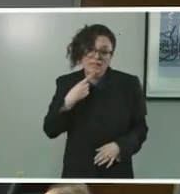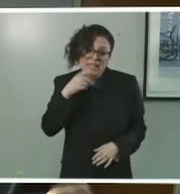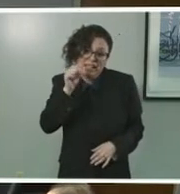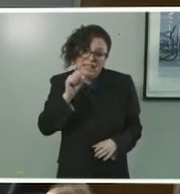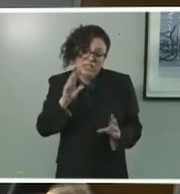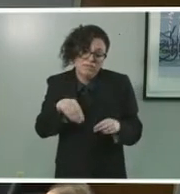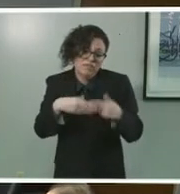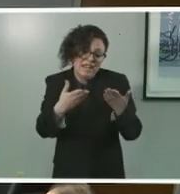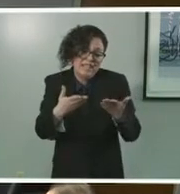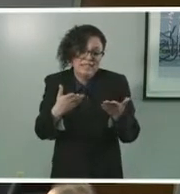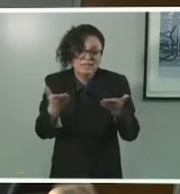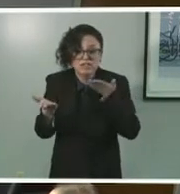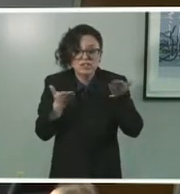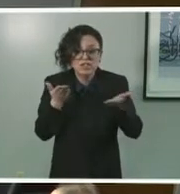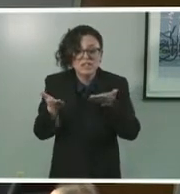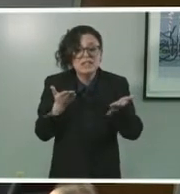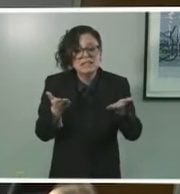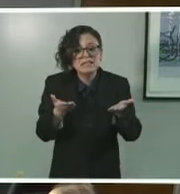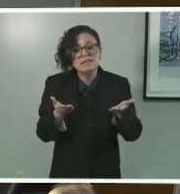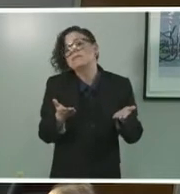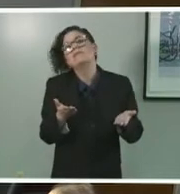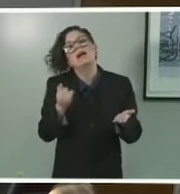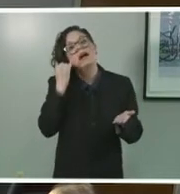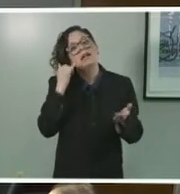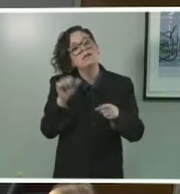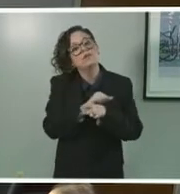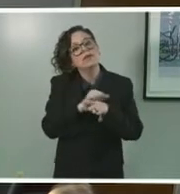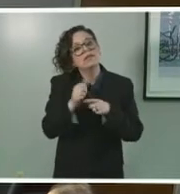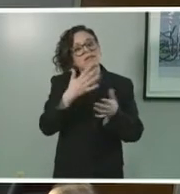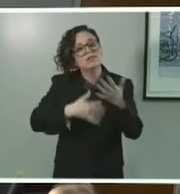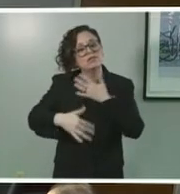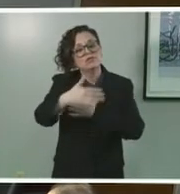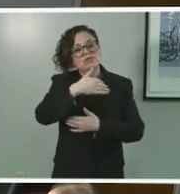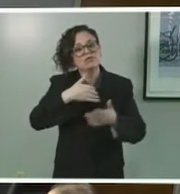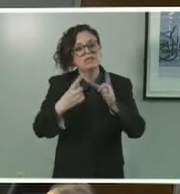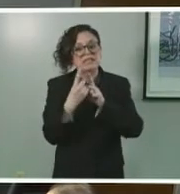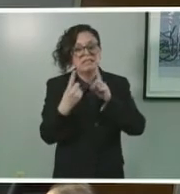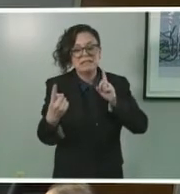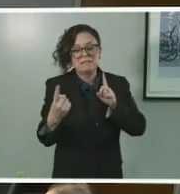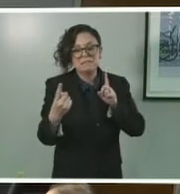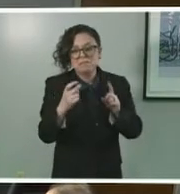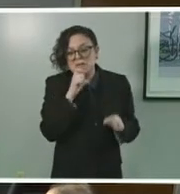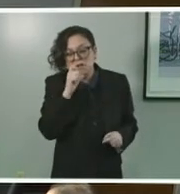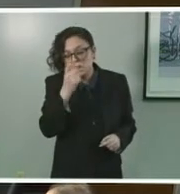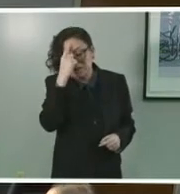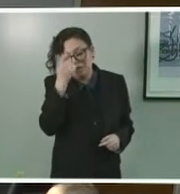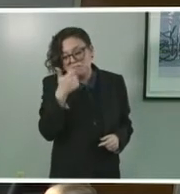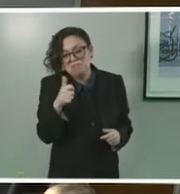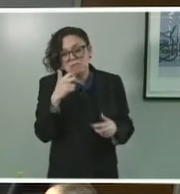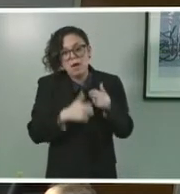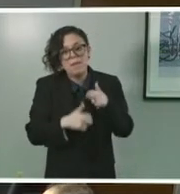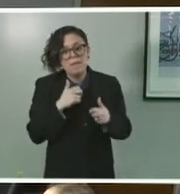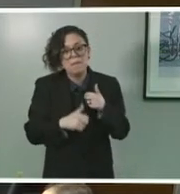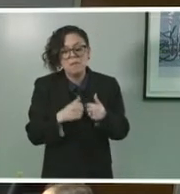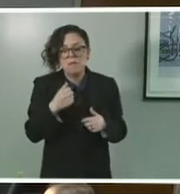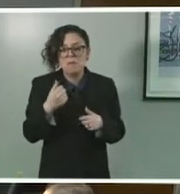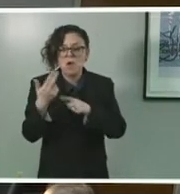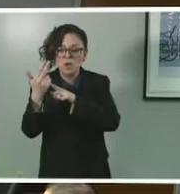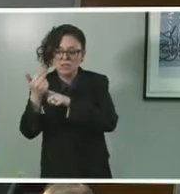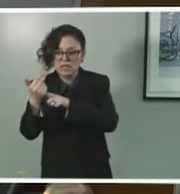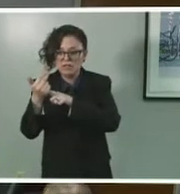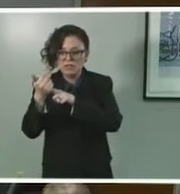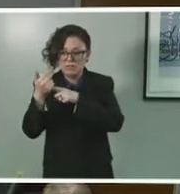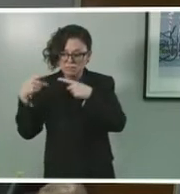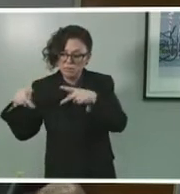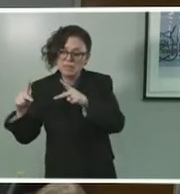service. And again, as long as you're practicing social distancing, I don't see a problem with that. Yeah, hotels are permitted, so this